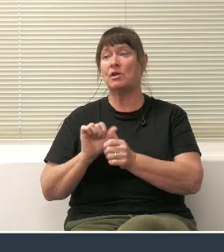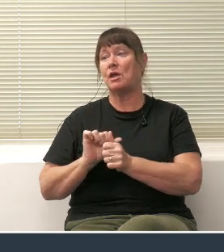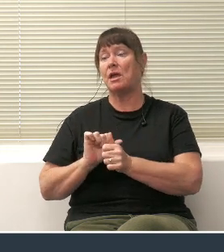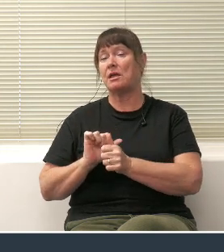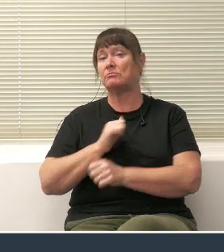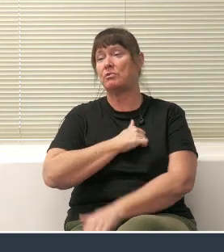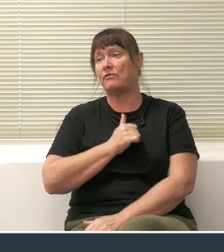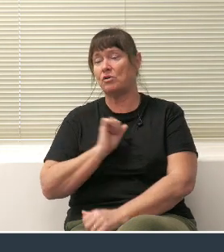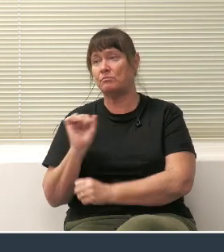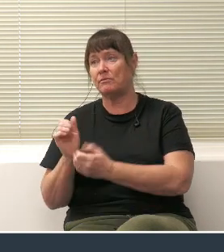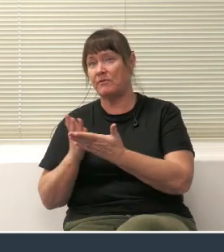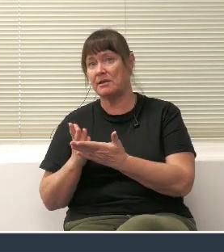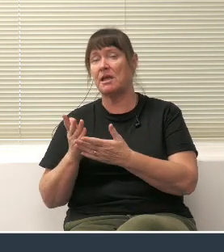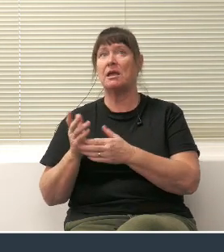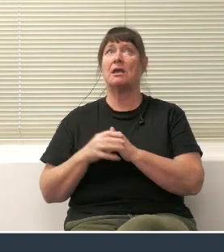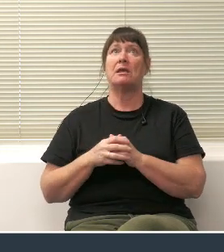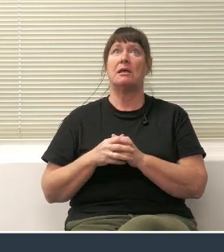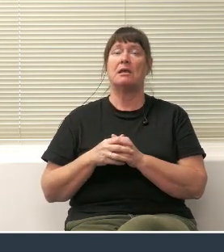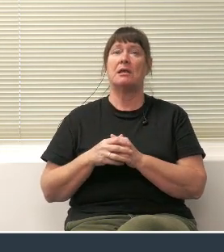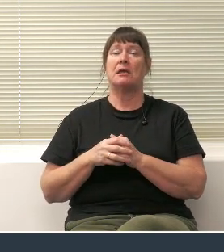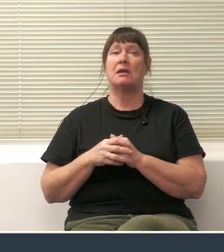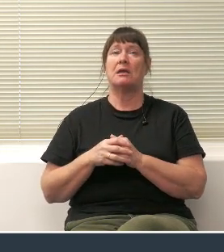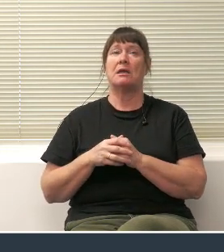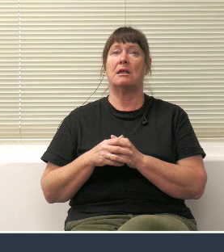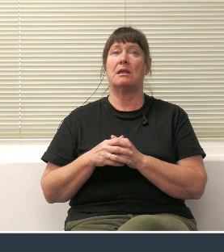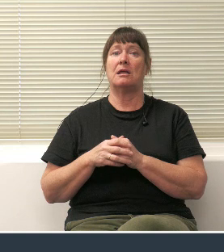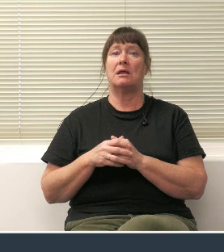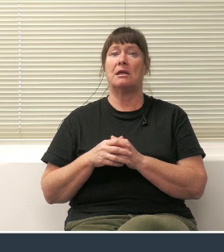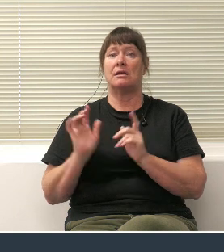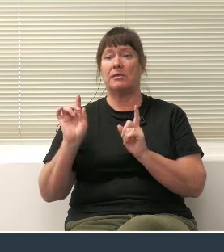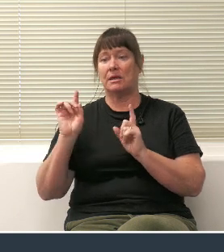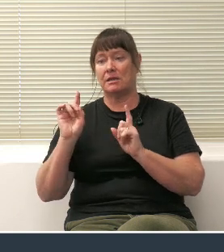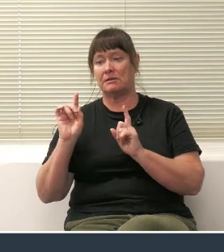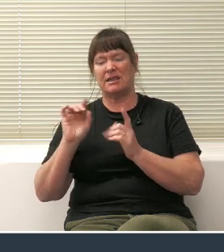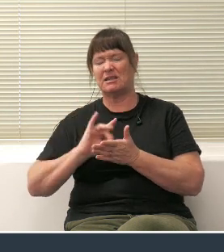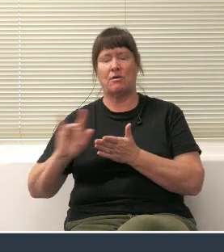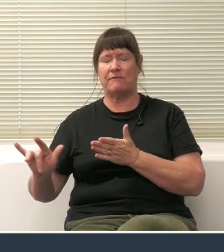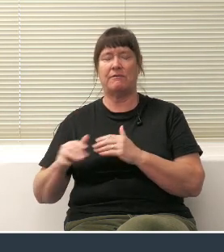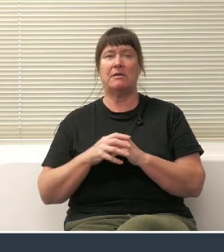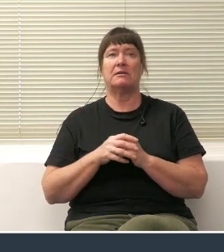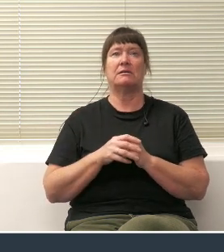with assessment considering, and then remove considering the following criteria,